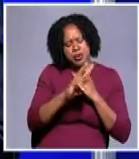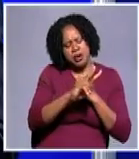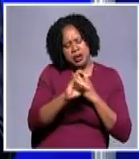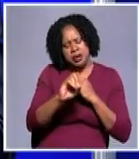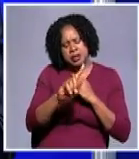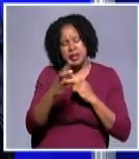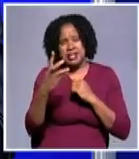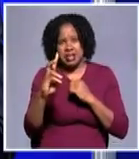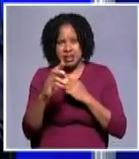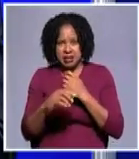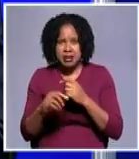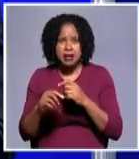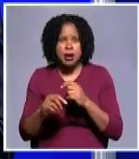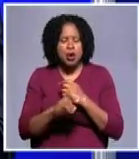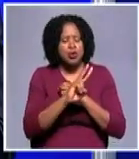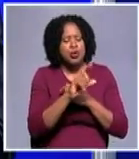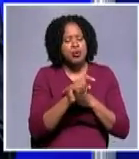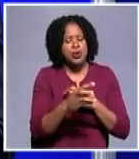2016, 2.6